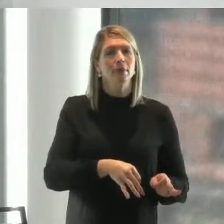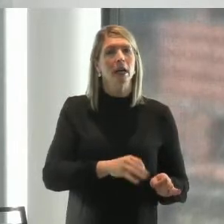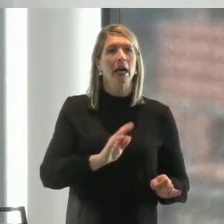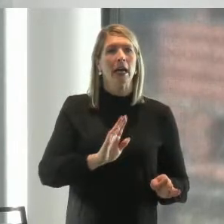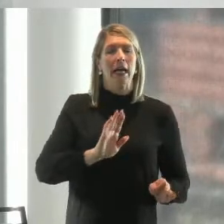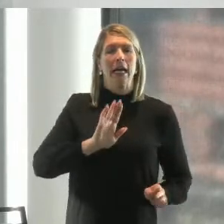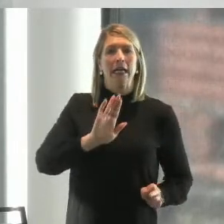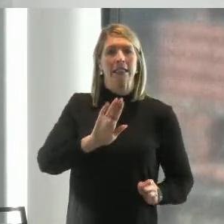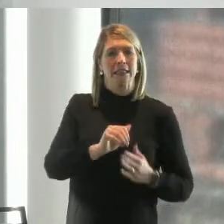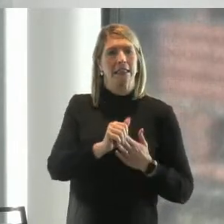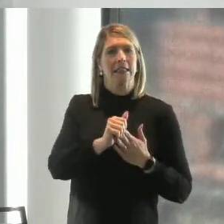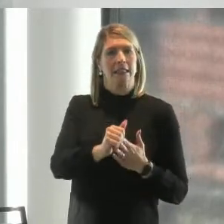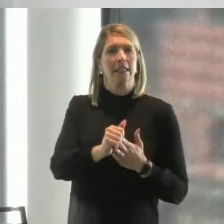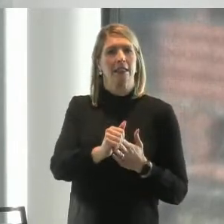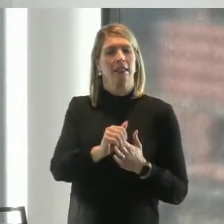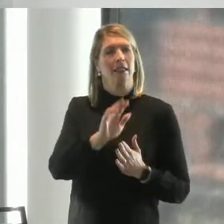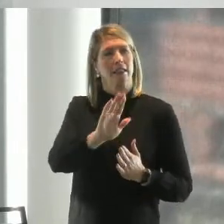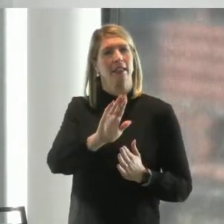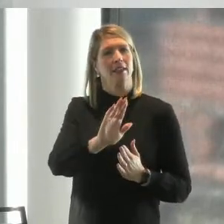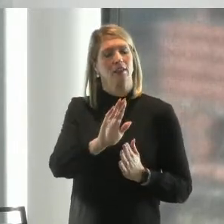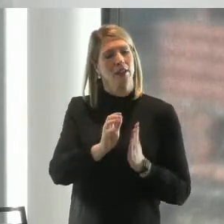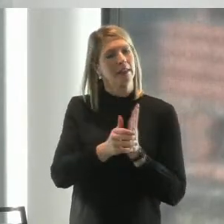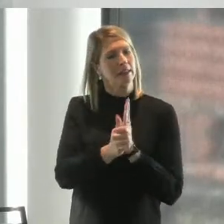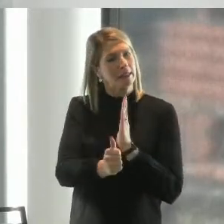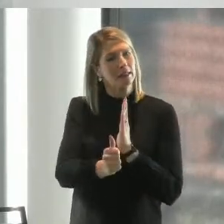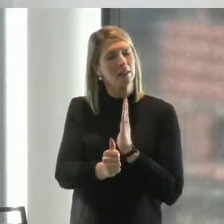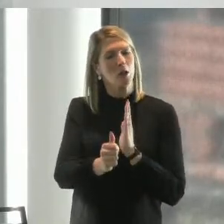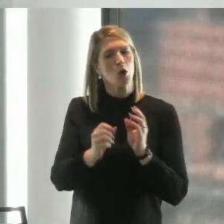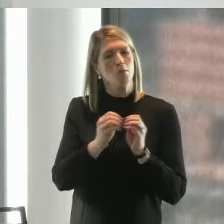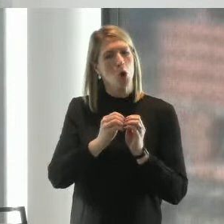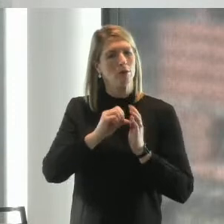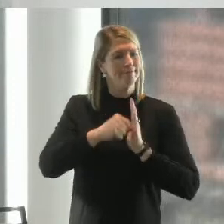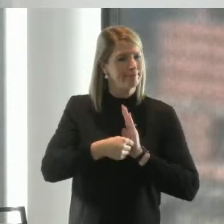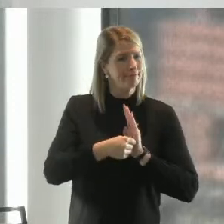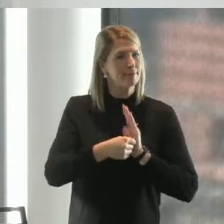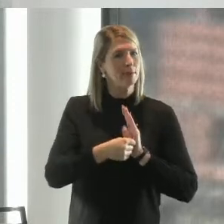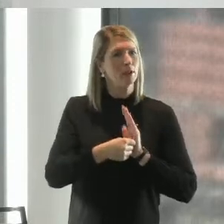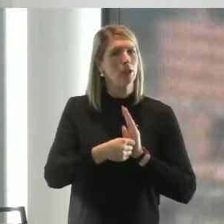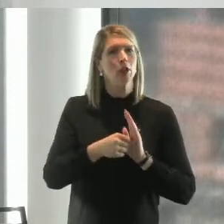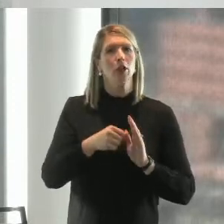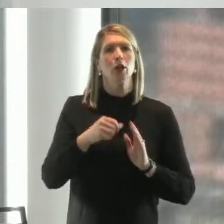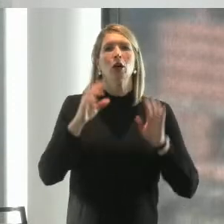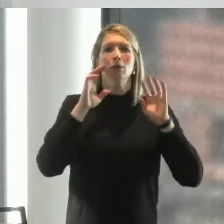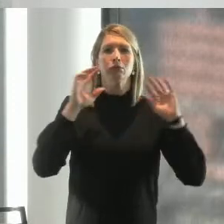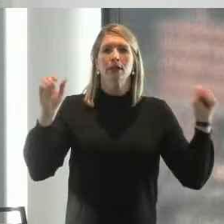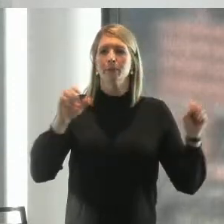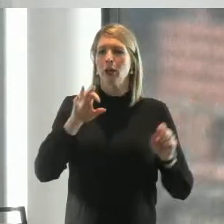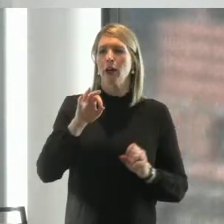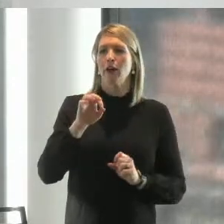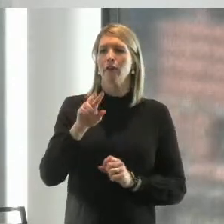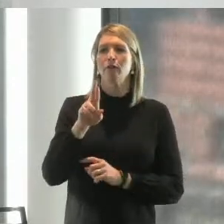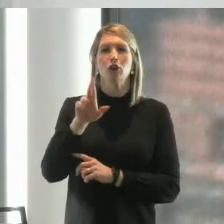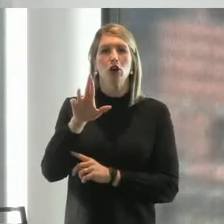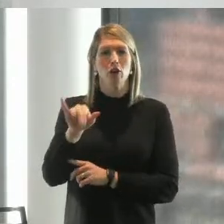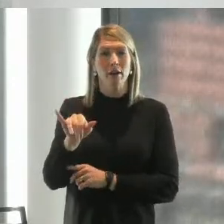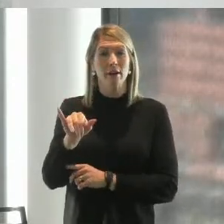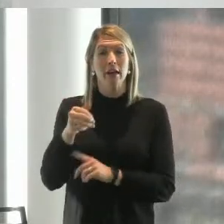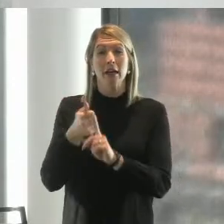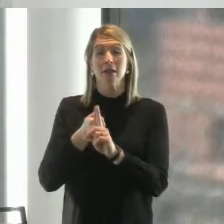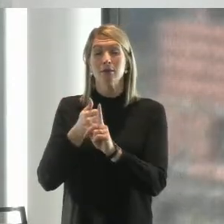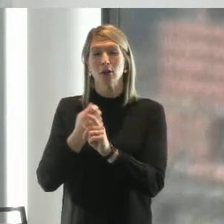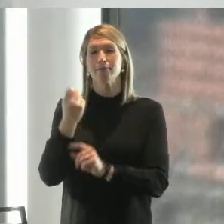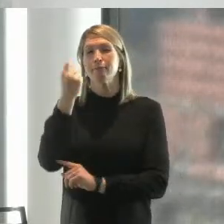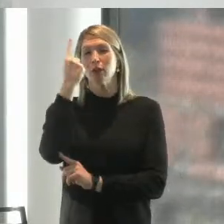mastering that opportunity even further. Premier Furey comes with a long history of understanding that Canada brings